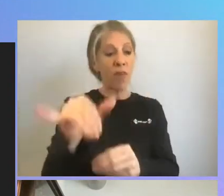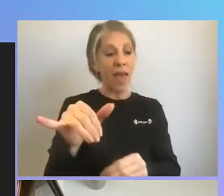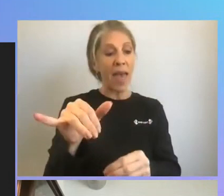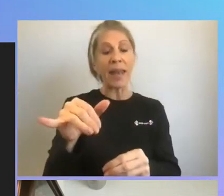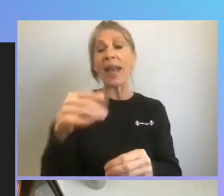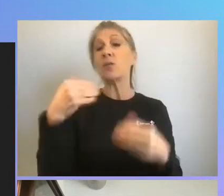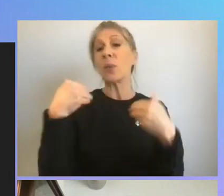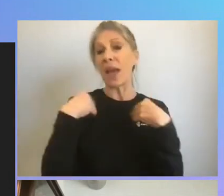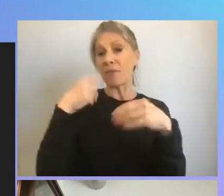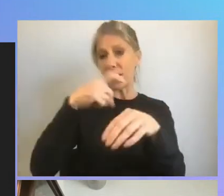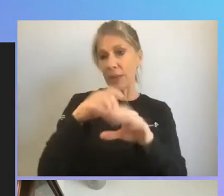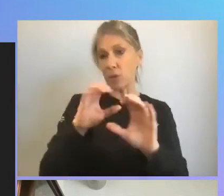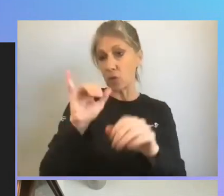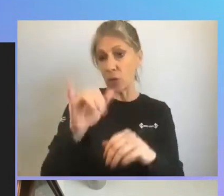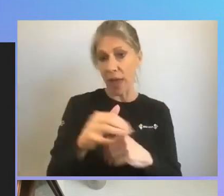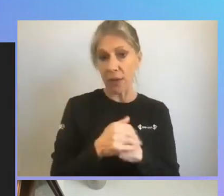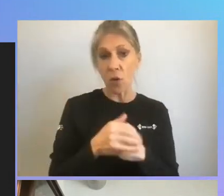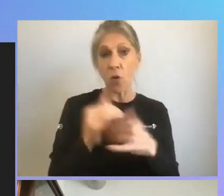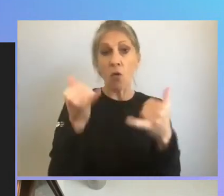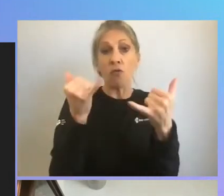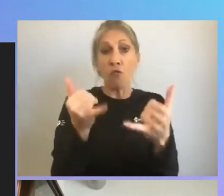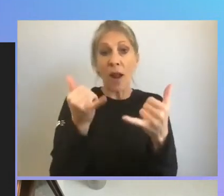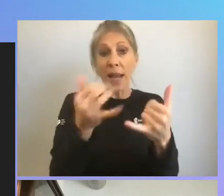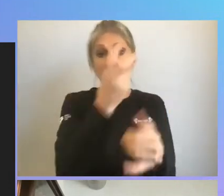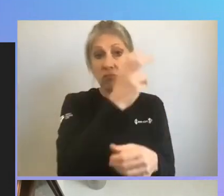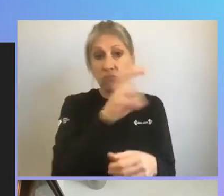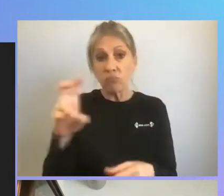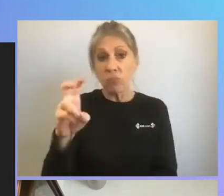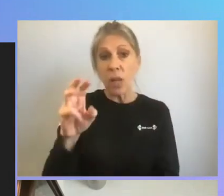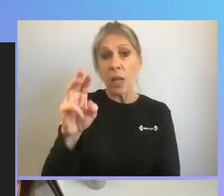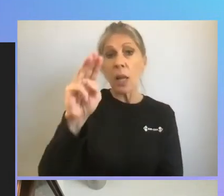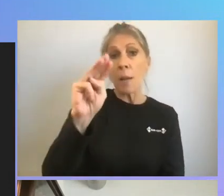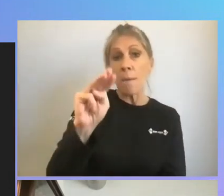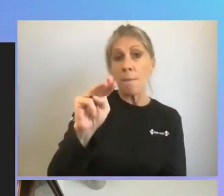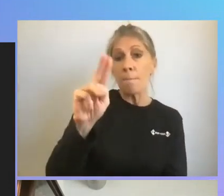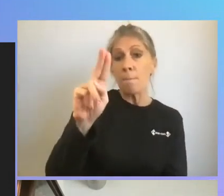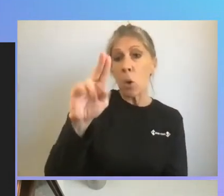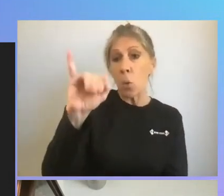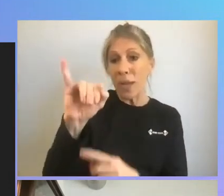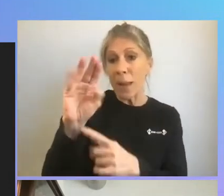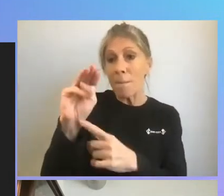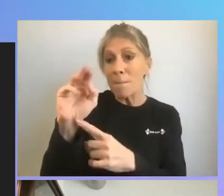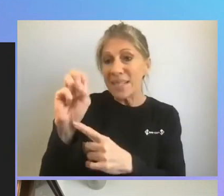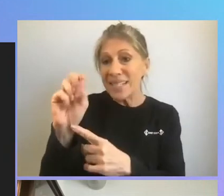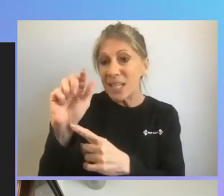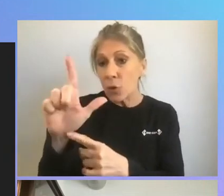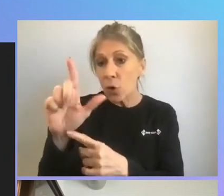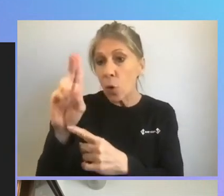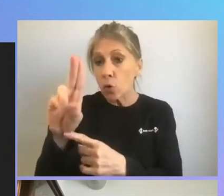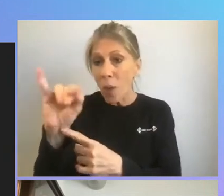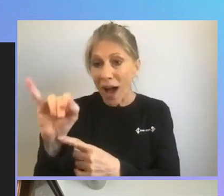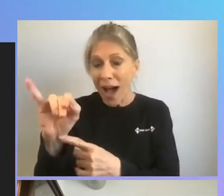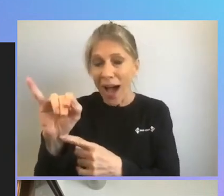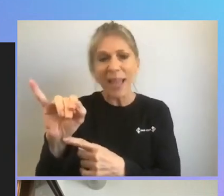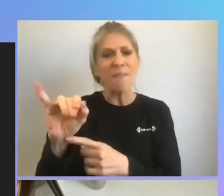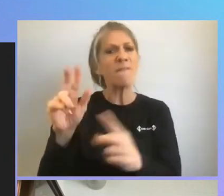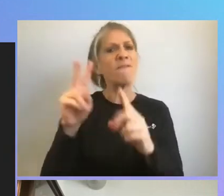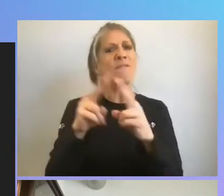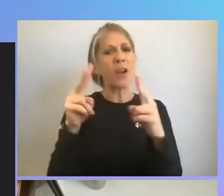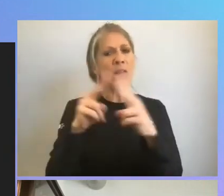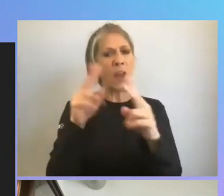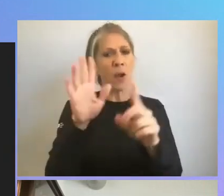time to do so. Right now I've imported MUI or Material UI, which is super popular. And I think they've actually made some pretty